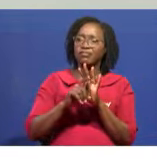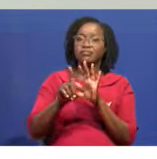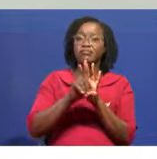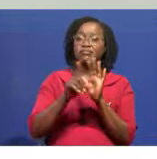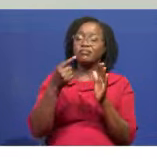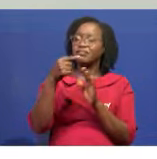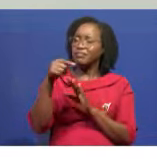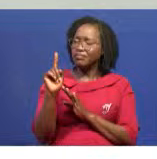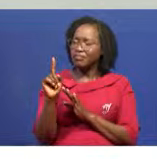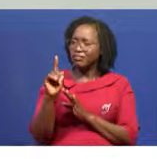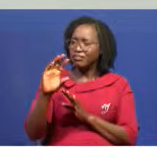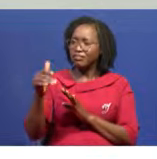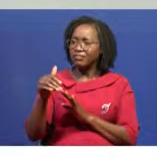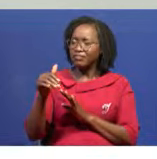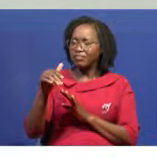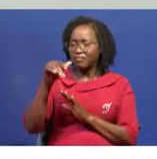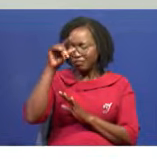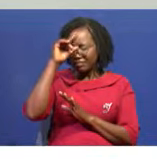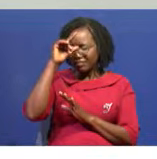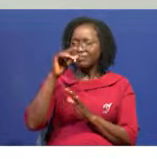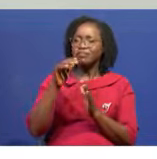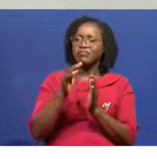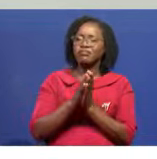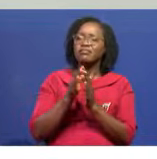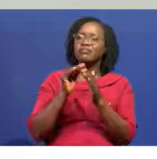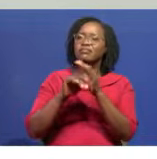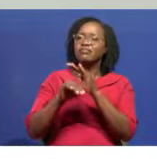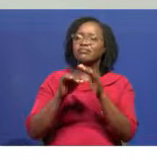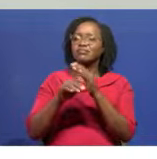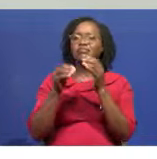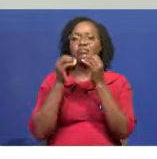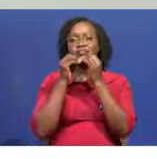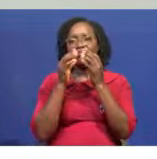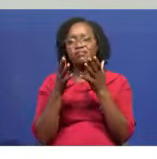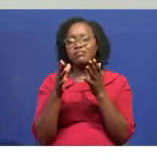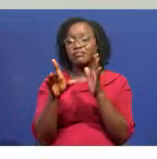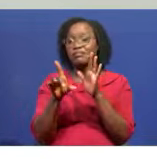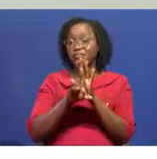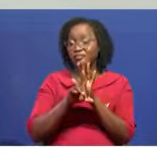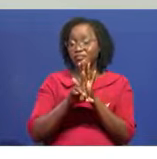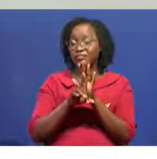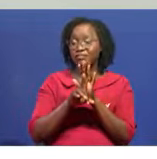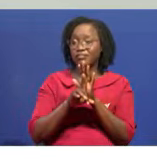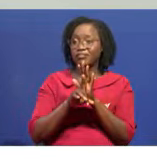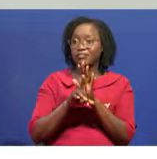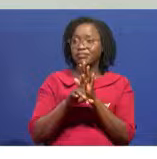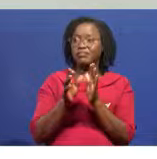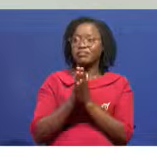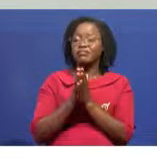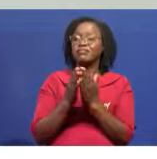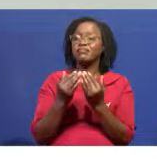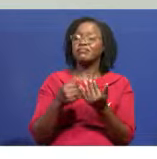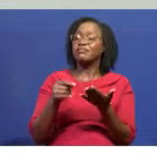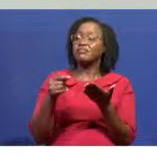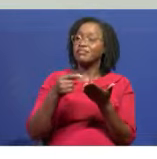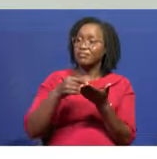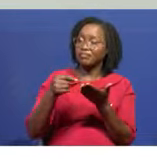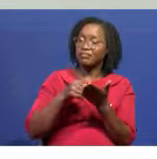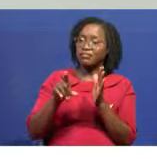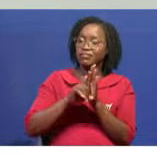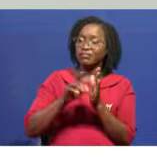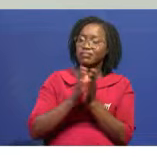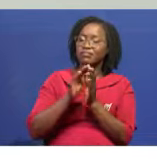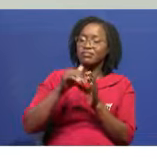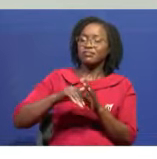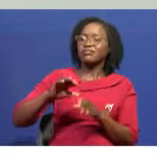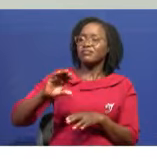to pass the County Governments Act. They're required to pass the Access to Information law. They are supposed to domesticate that law within the counties.